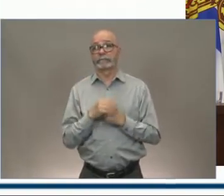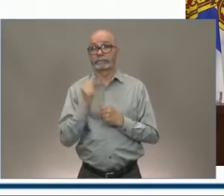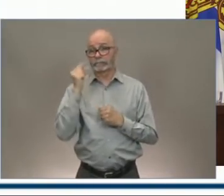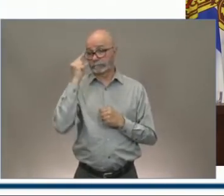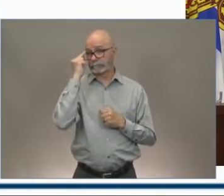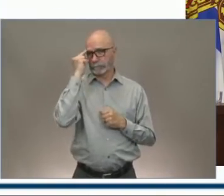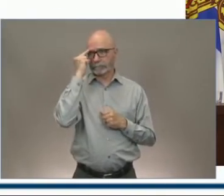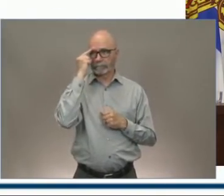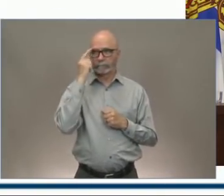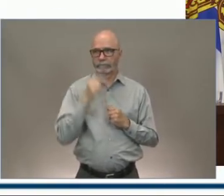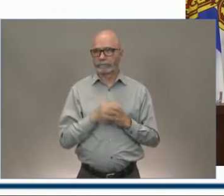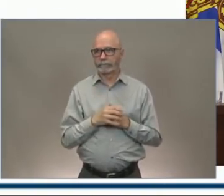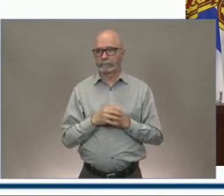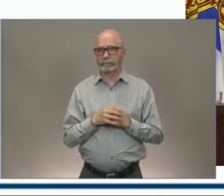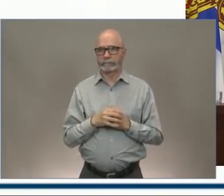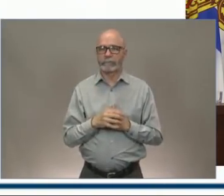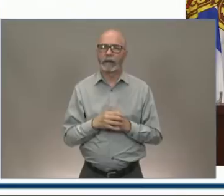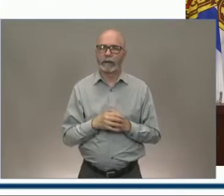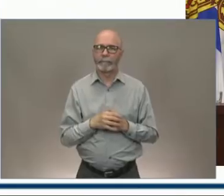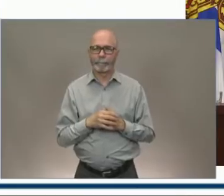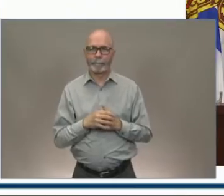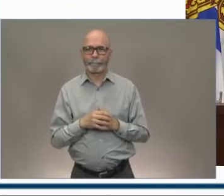Keith. Yes, I'm just wondering,